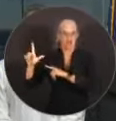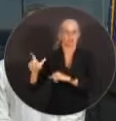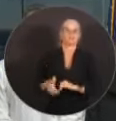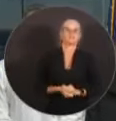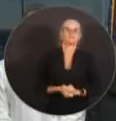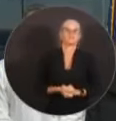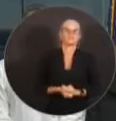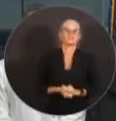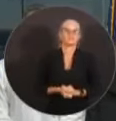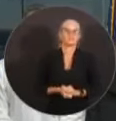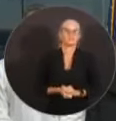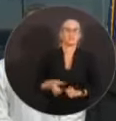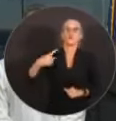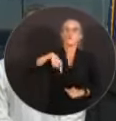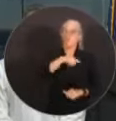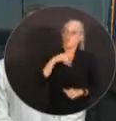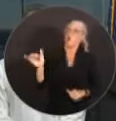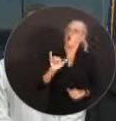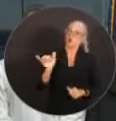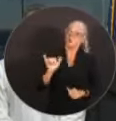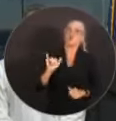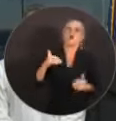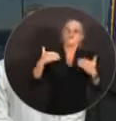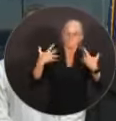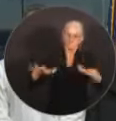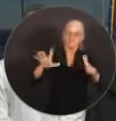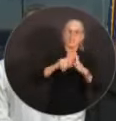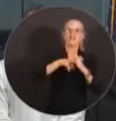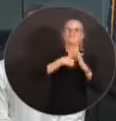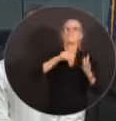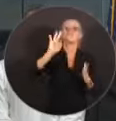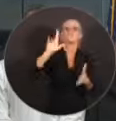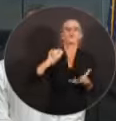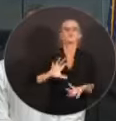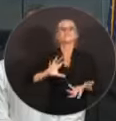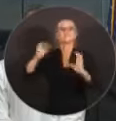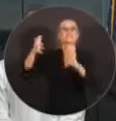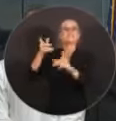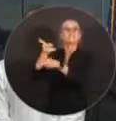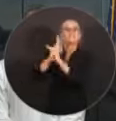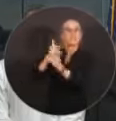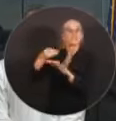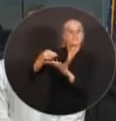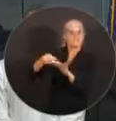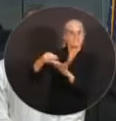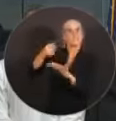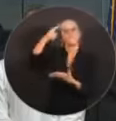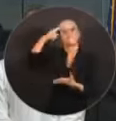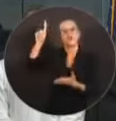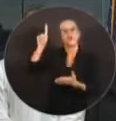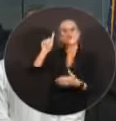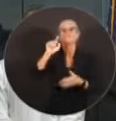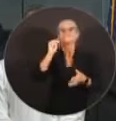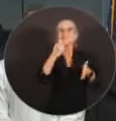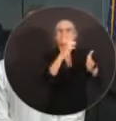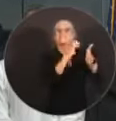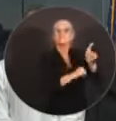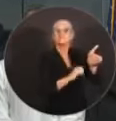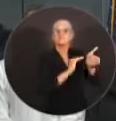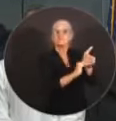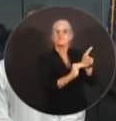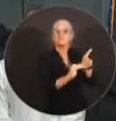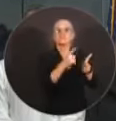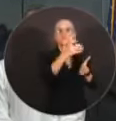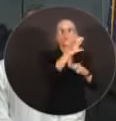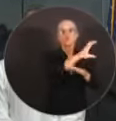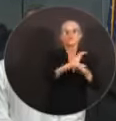floridajobs.org/EBL. We've also activated the Florida Disaster Fund for those who want to make tax-deductible charitable contributions